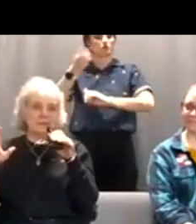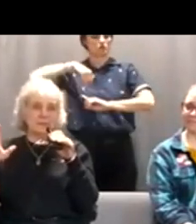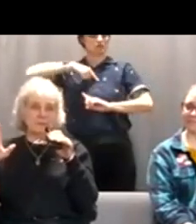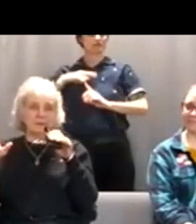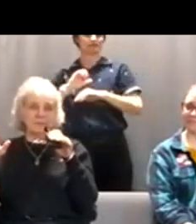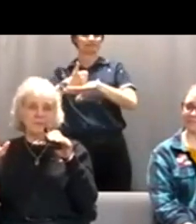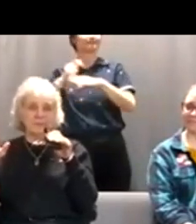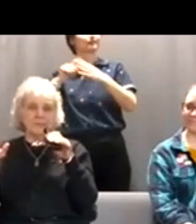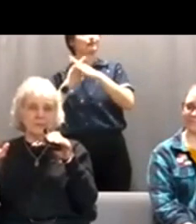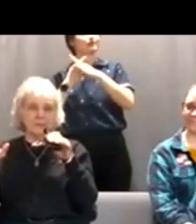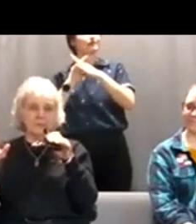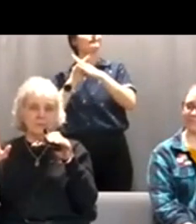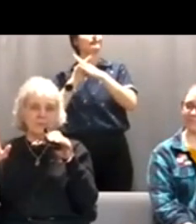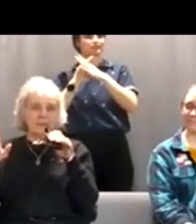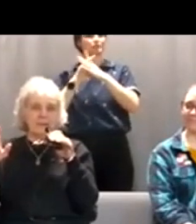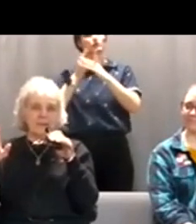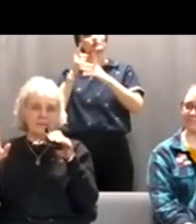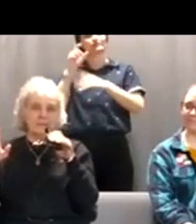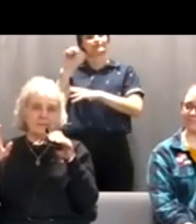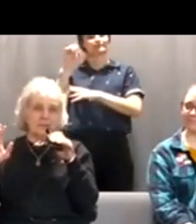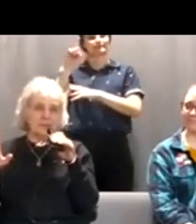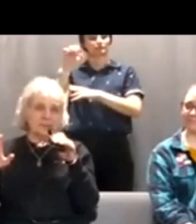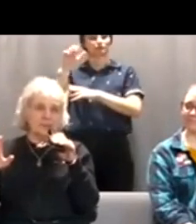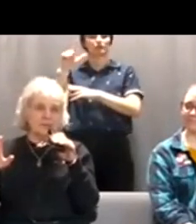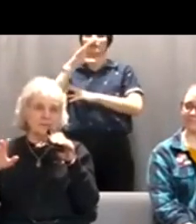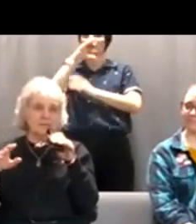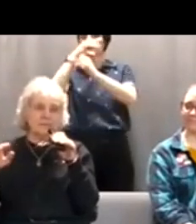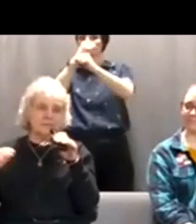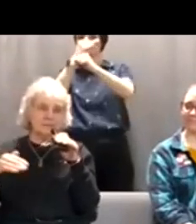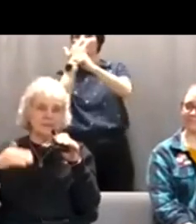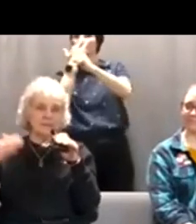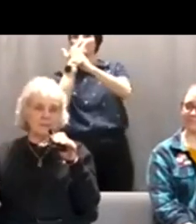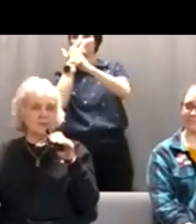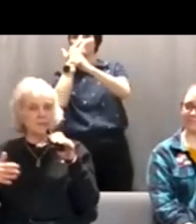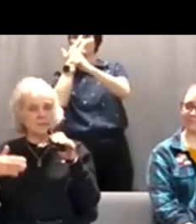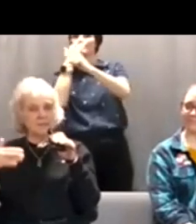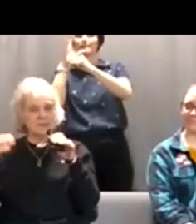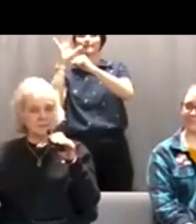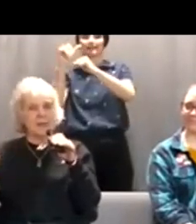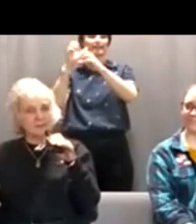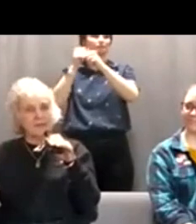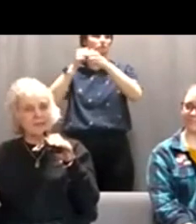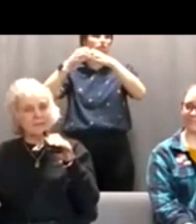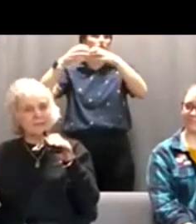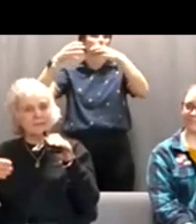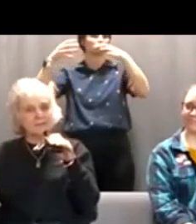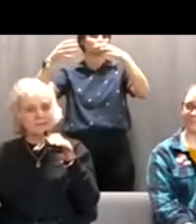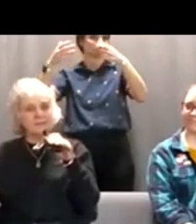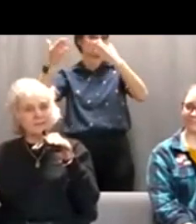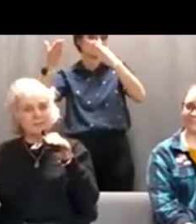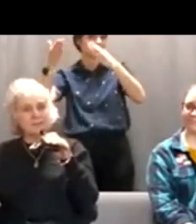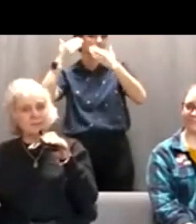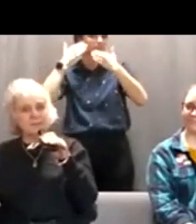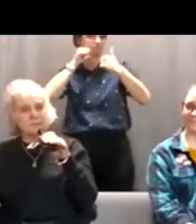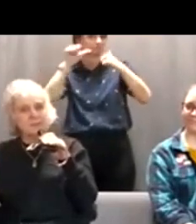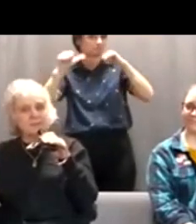sexual preference. So not sure if that expansion has expanded that even. So it's not even